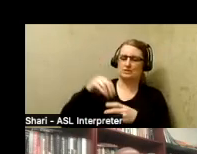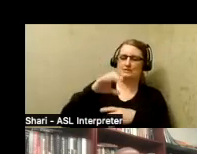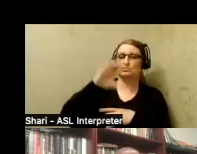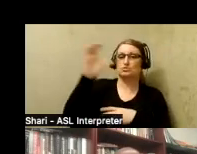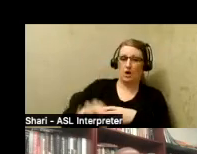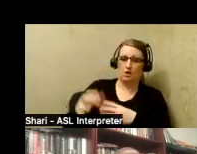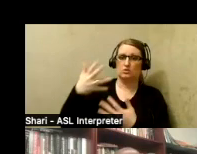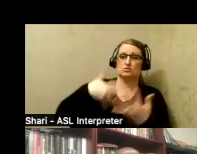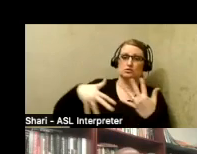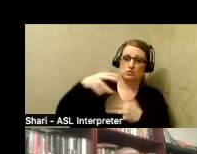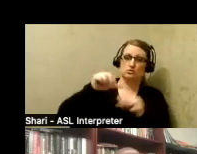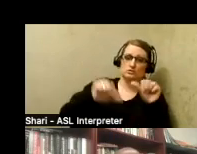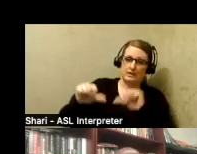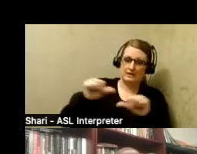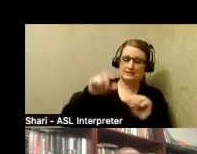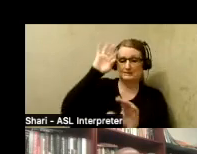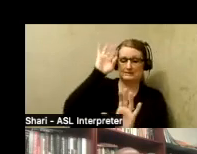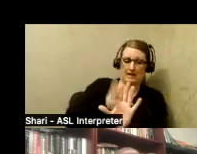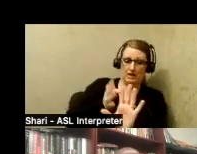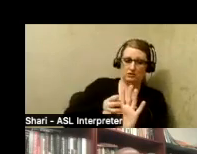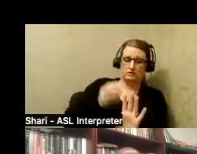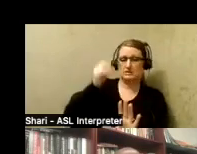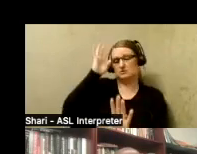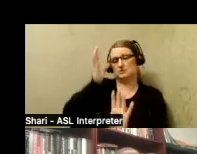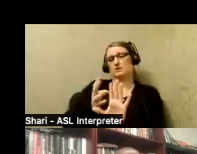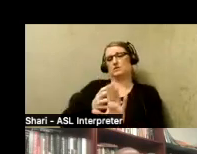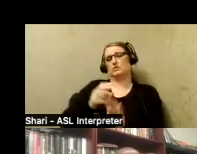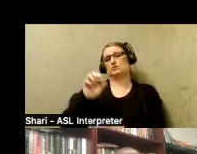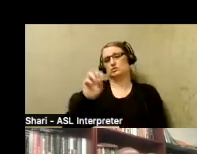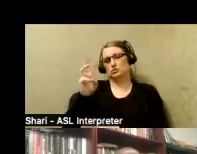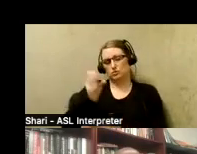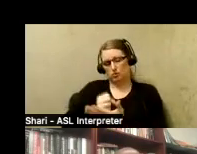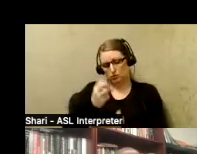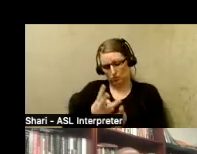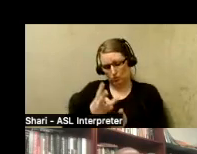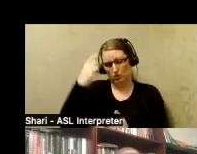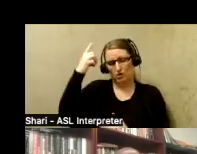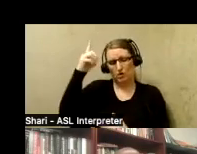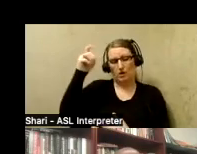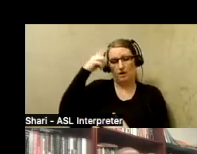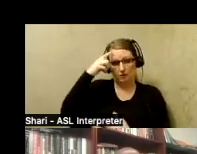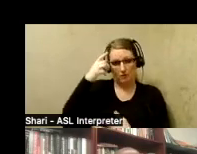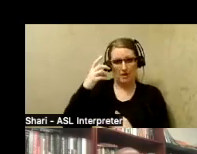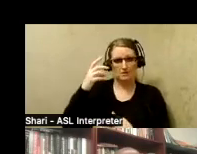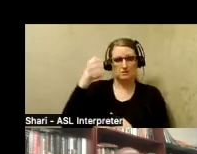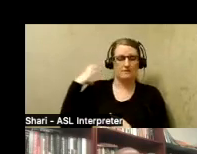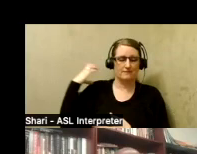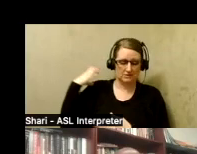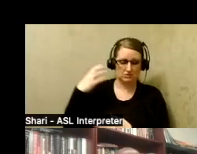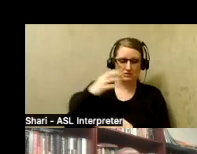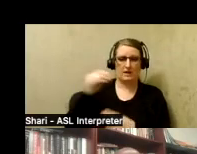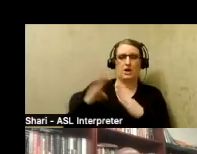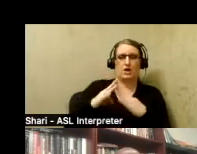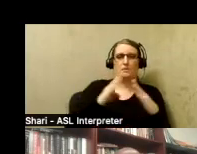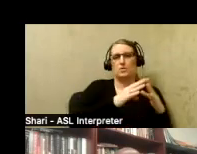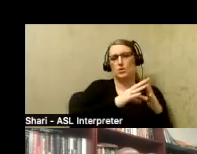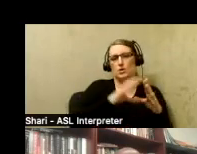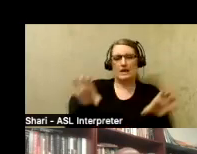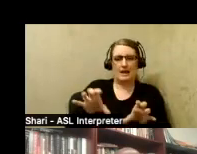scientists, psychiatrists, and psychiatric social workers, government officials, and community activists understood the relationship